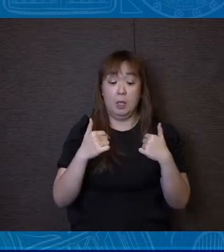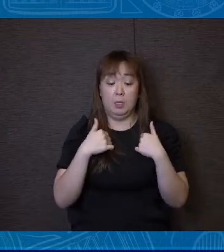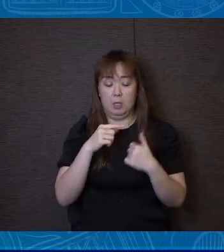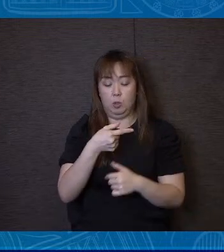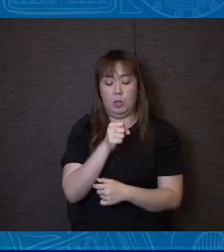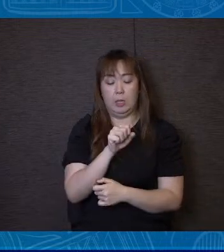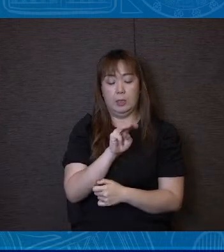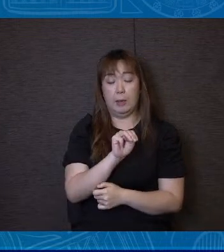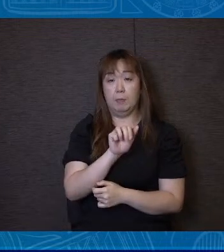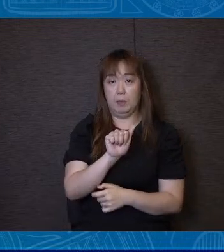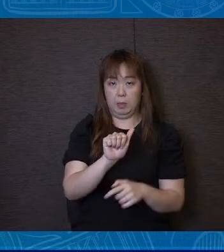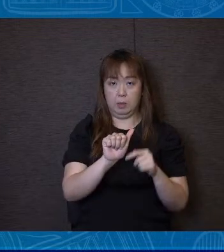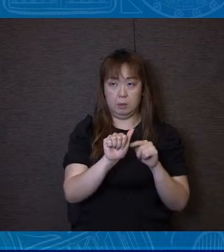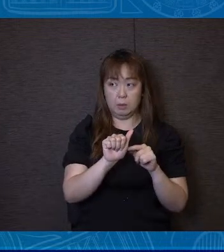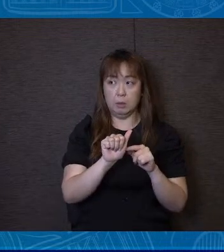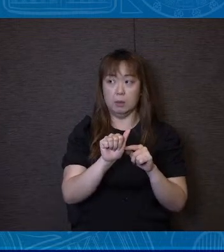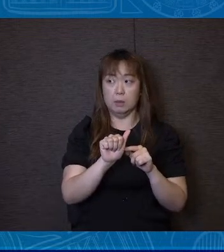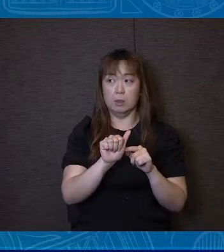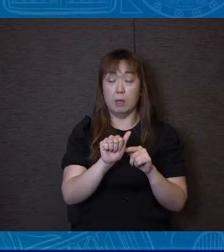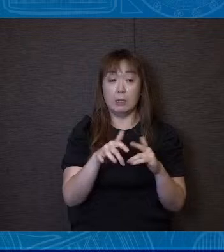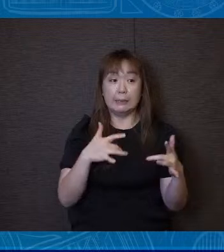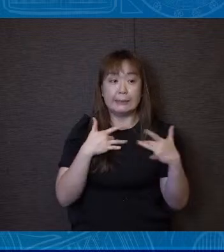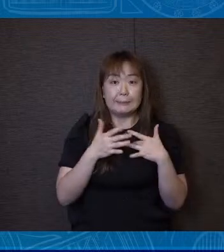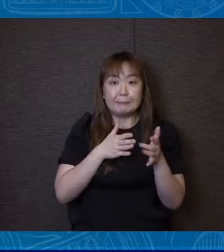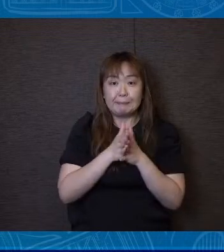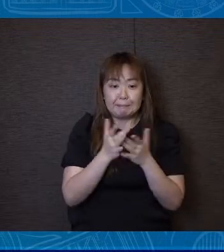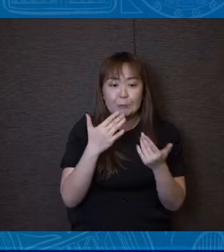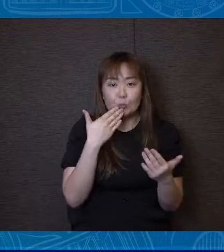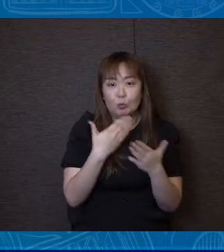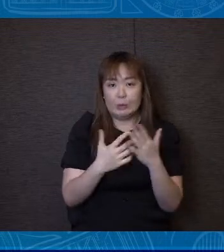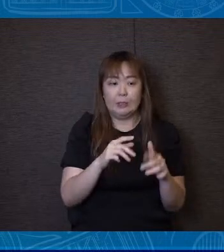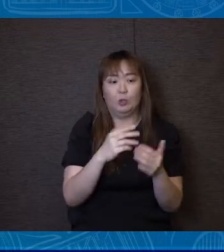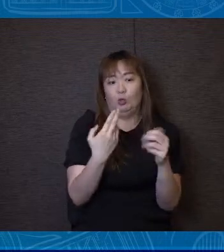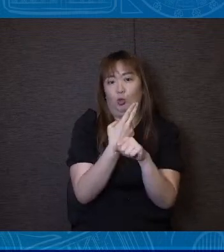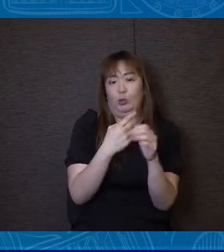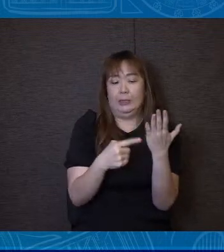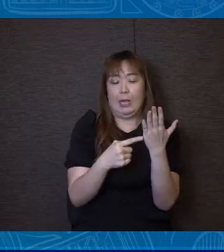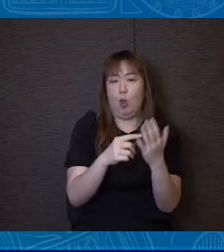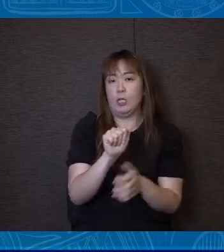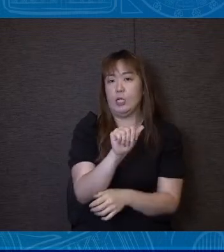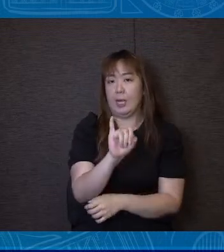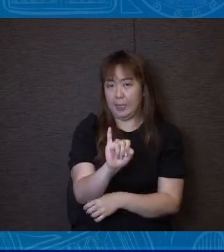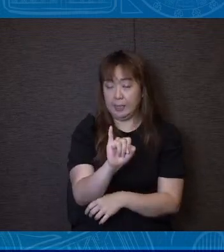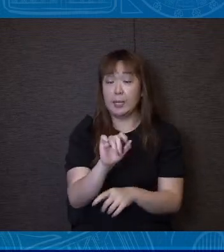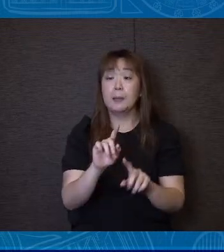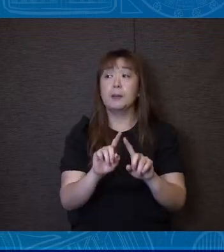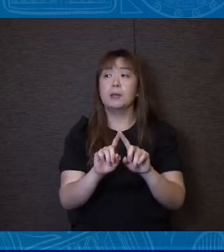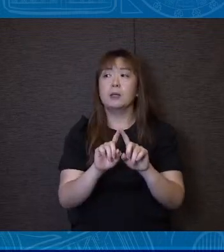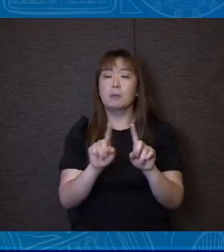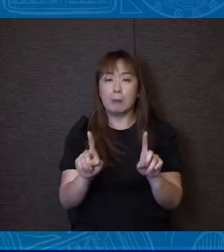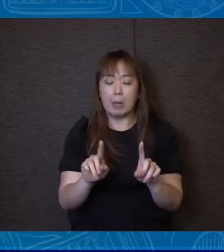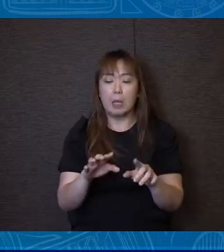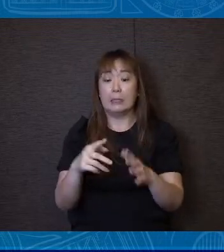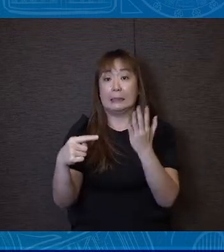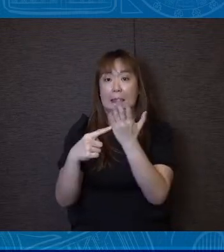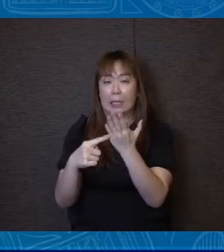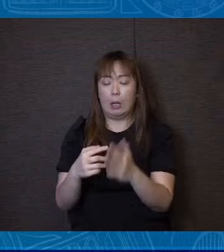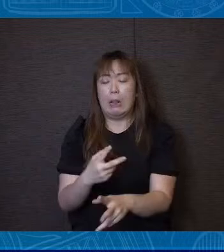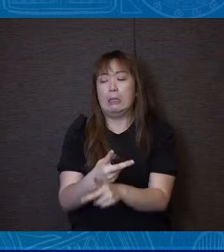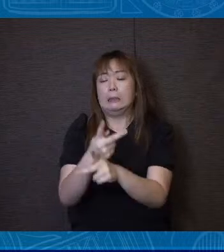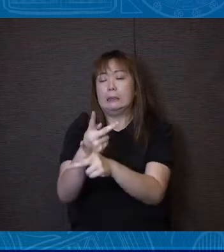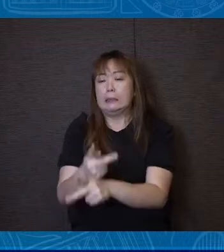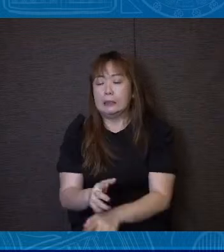is that it's a very exciting technology, AI, but in emergency context, we should be extremely careful. We should not be